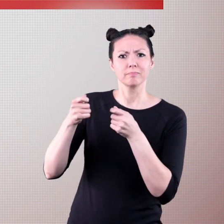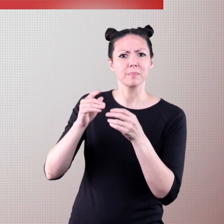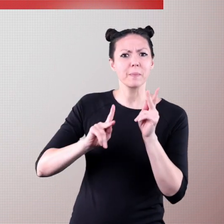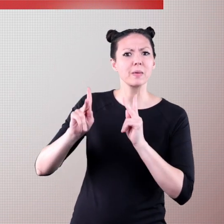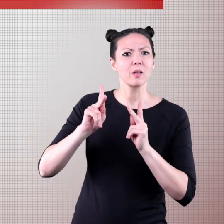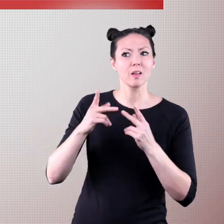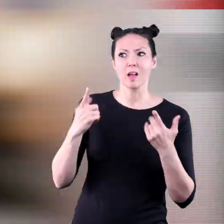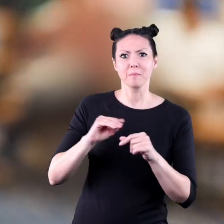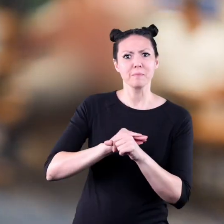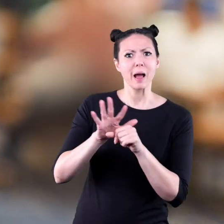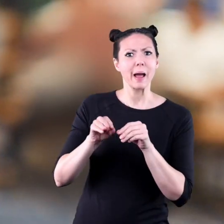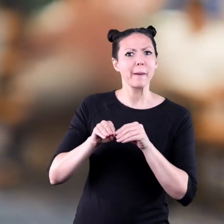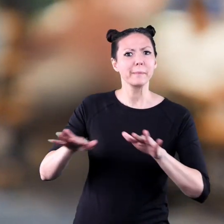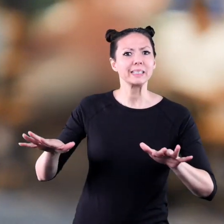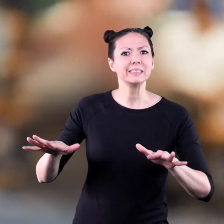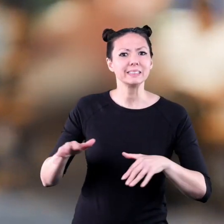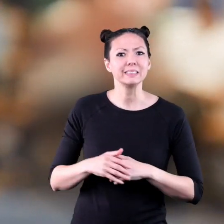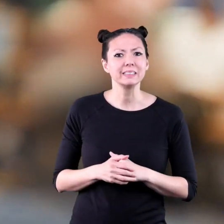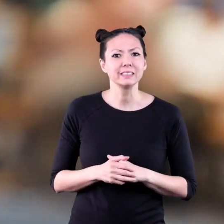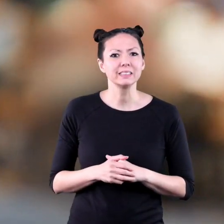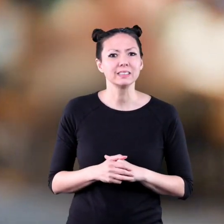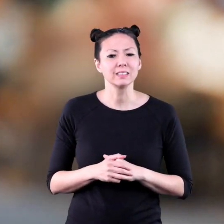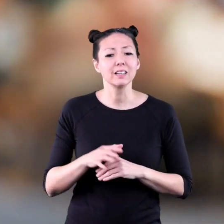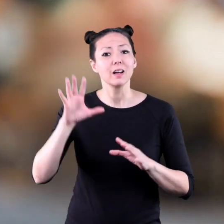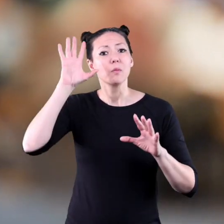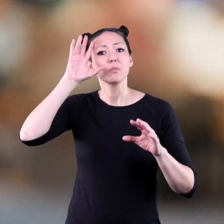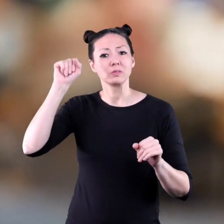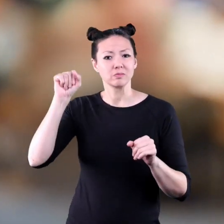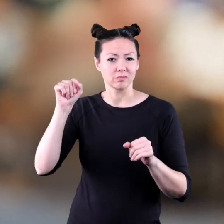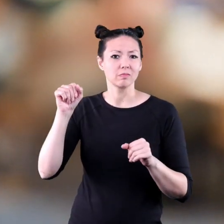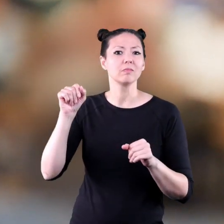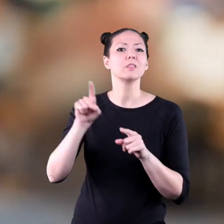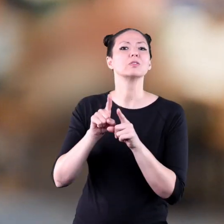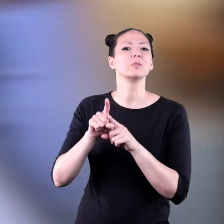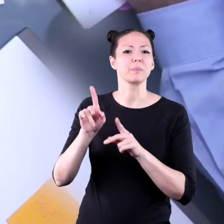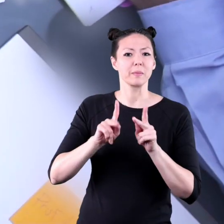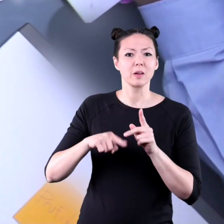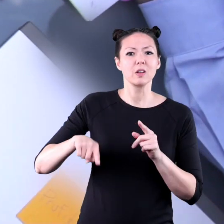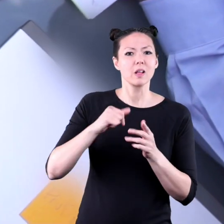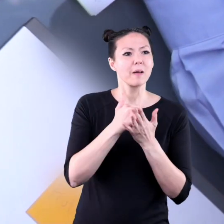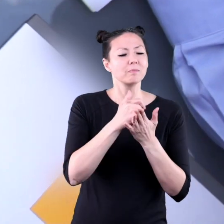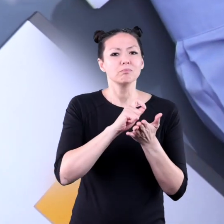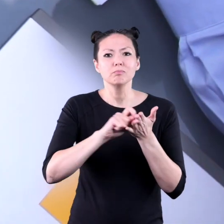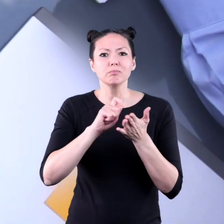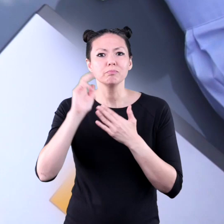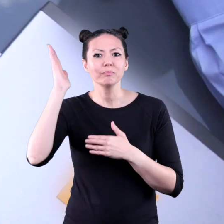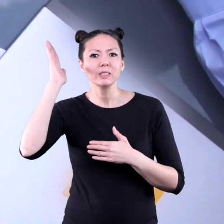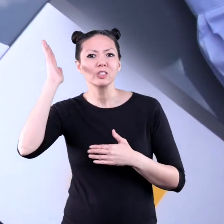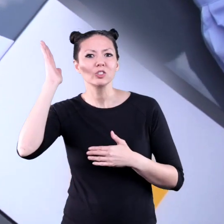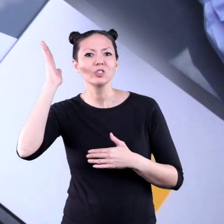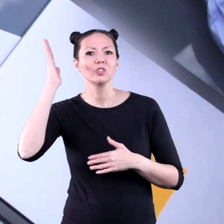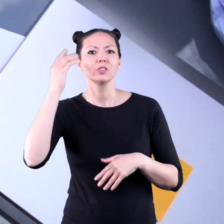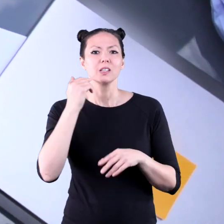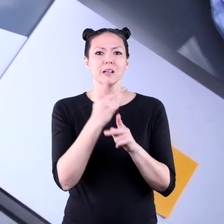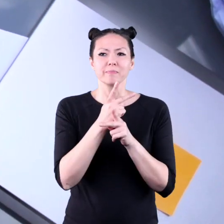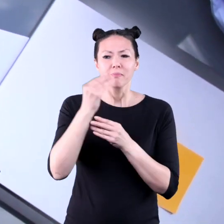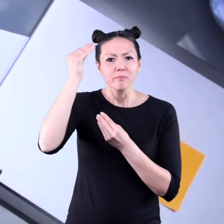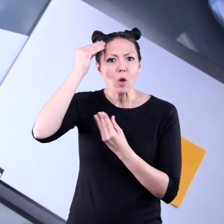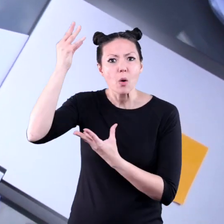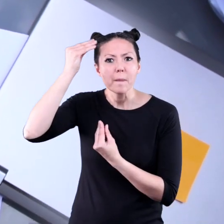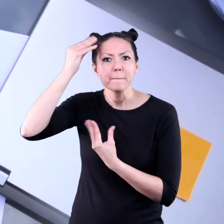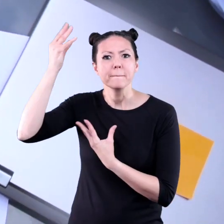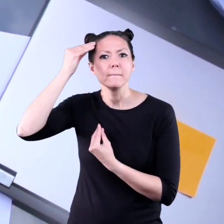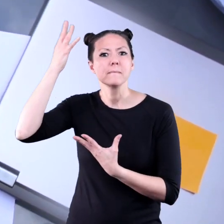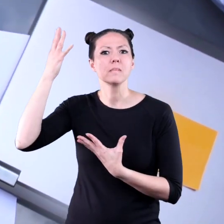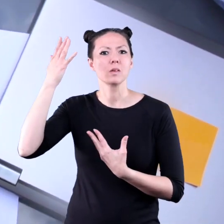pandemic. The President also has people who help him write speeches, as well as people that keep him informed about things